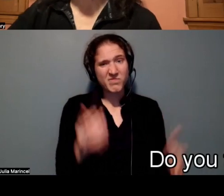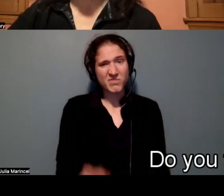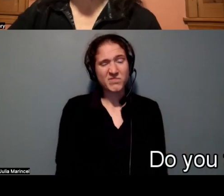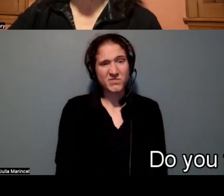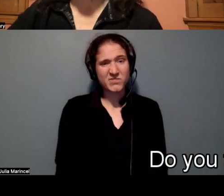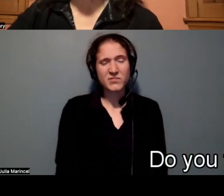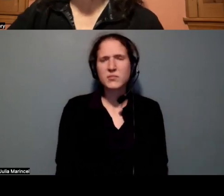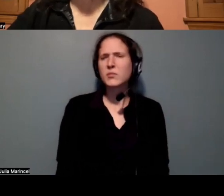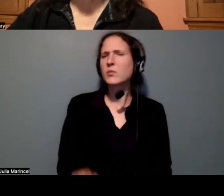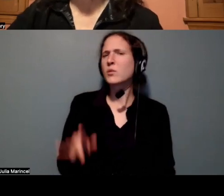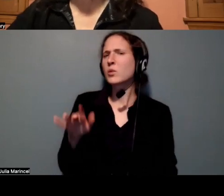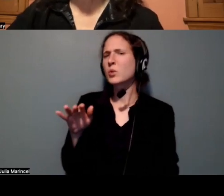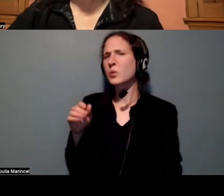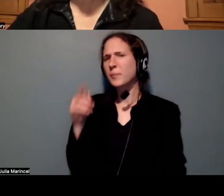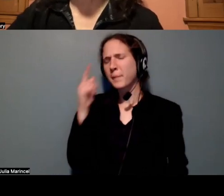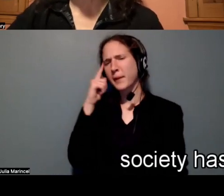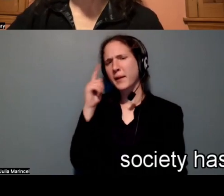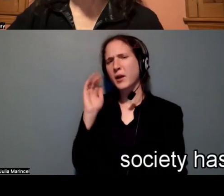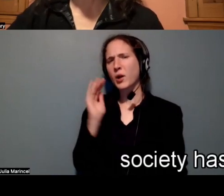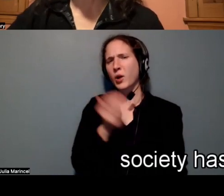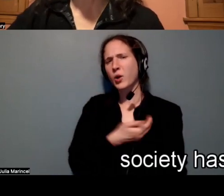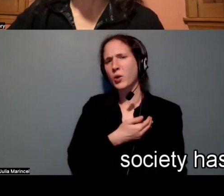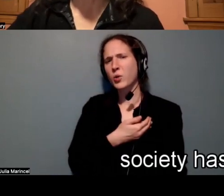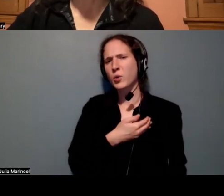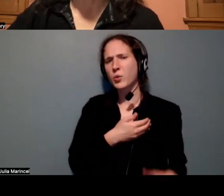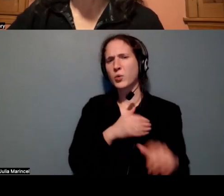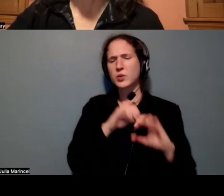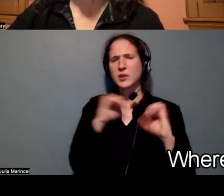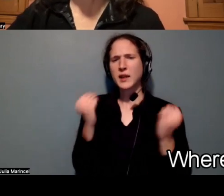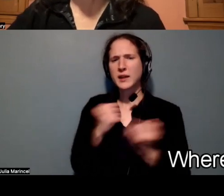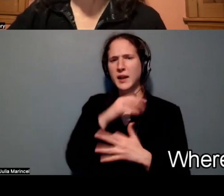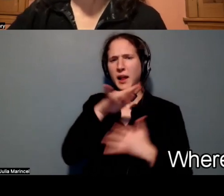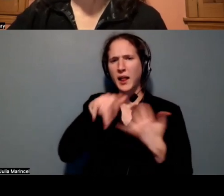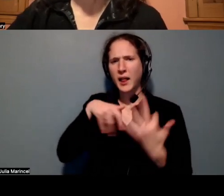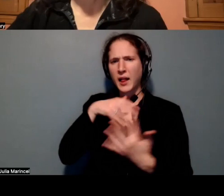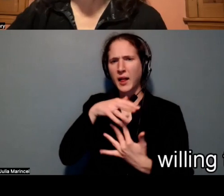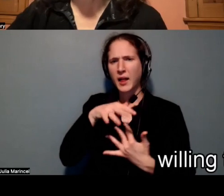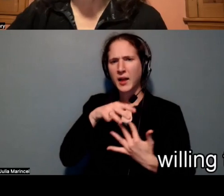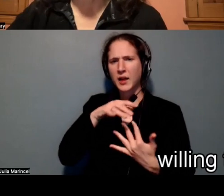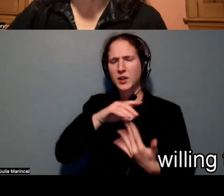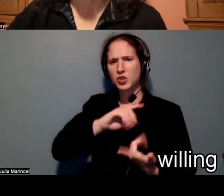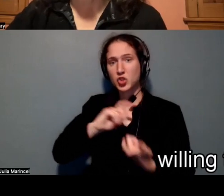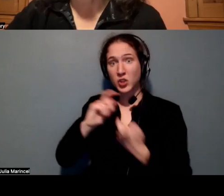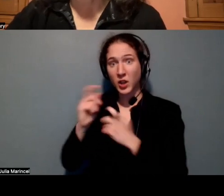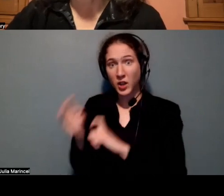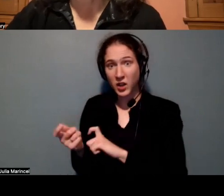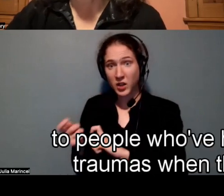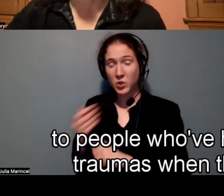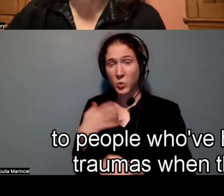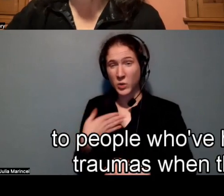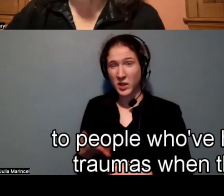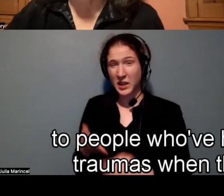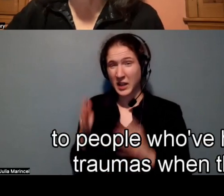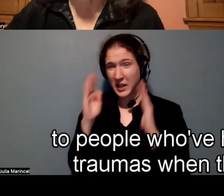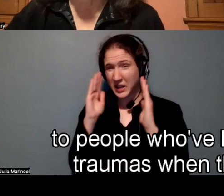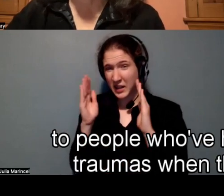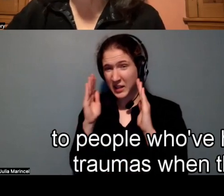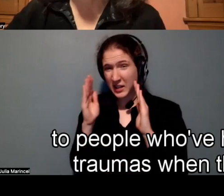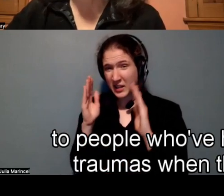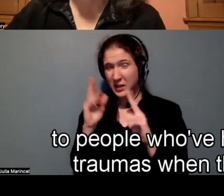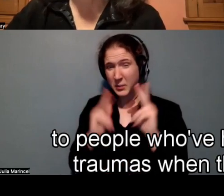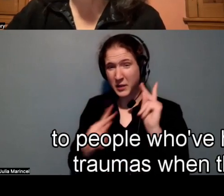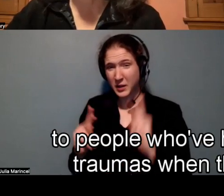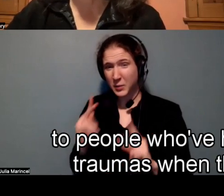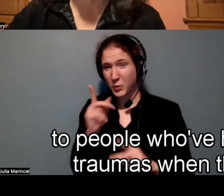Do you think our society has changed where we're willing to listen to people who've had